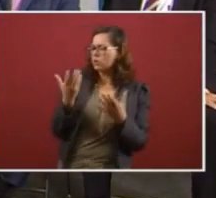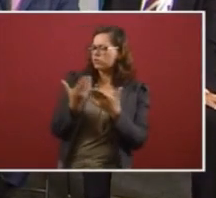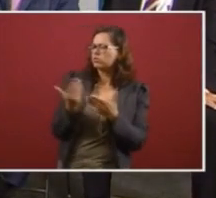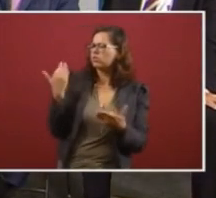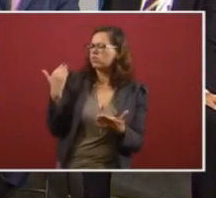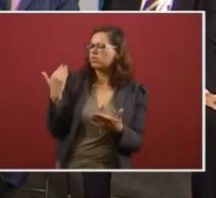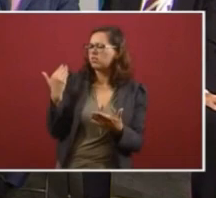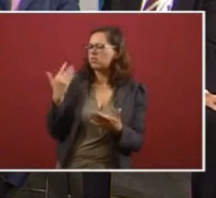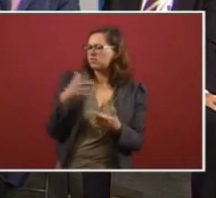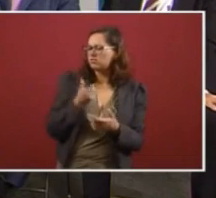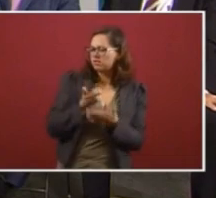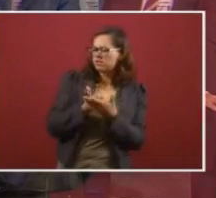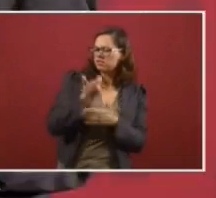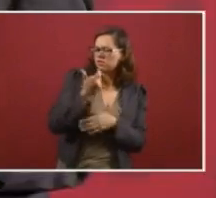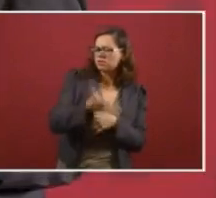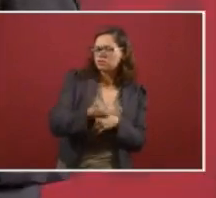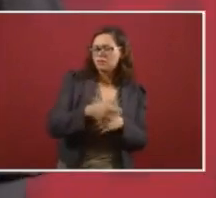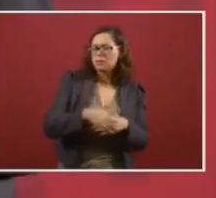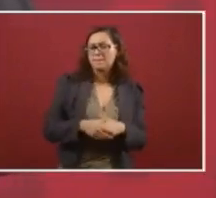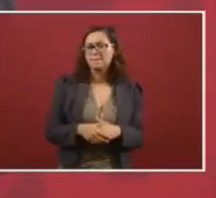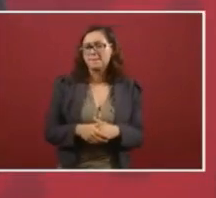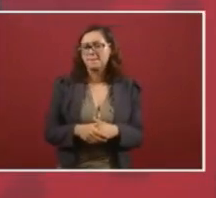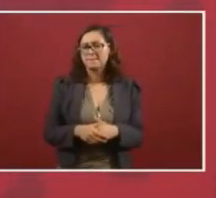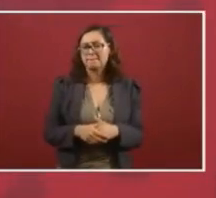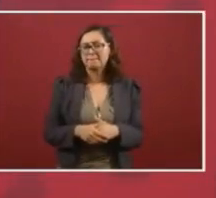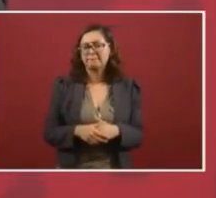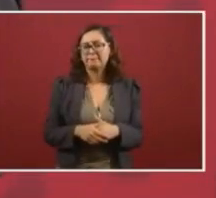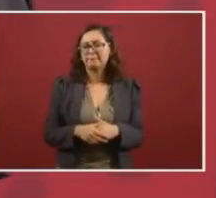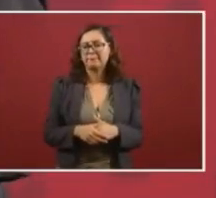How much was it before? Oh, the cost.